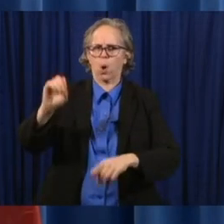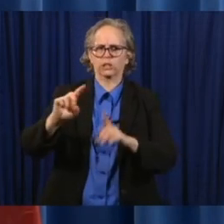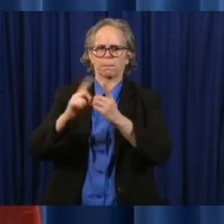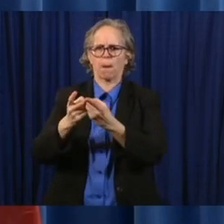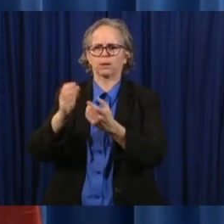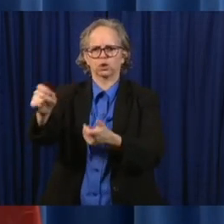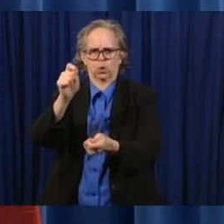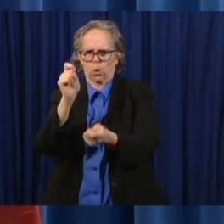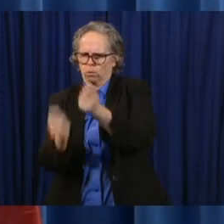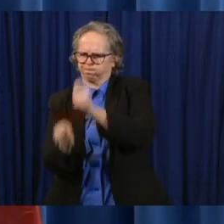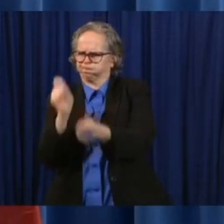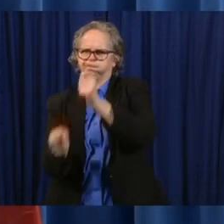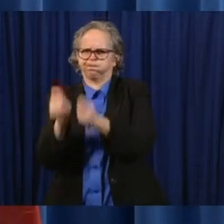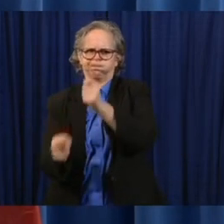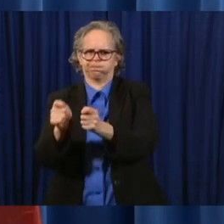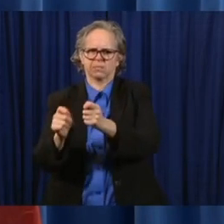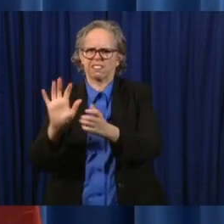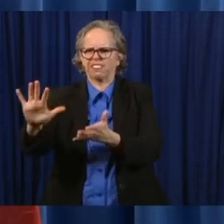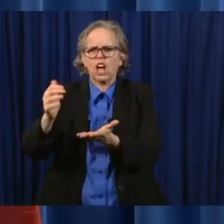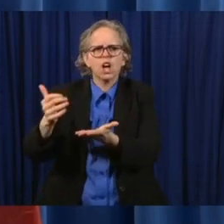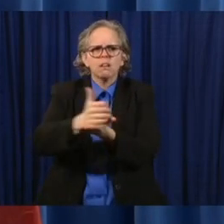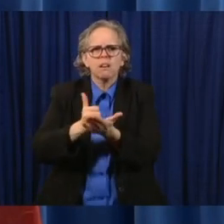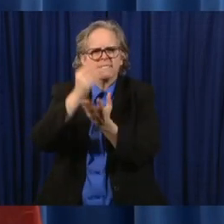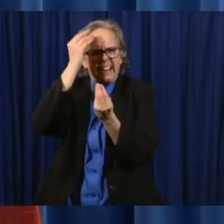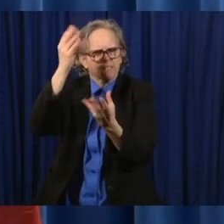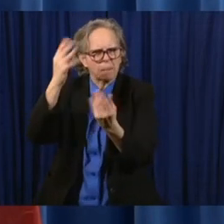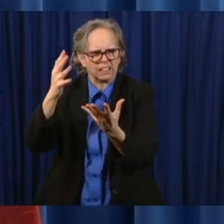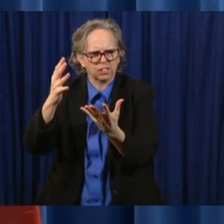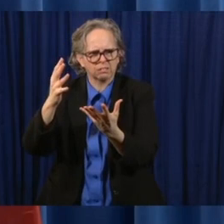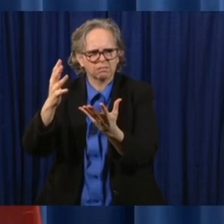information for individuals who are direct care providers